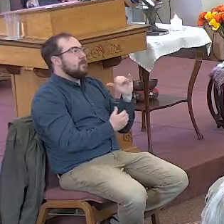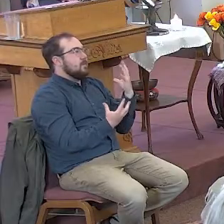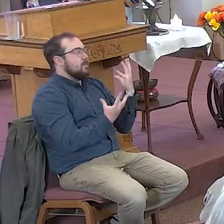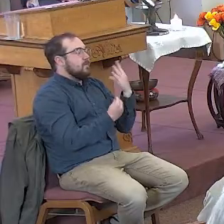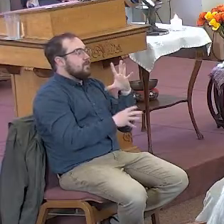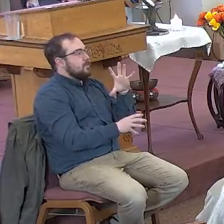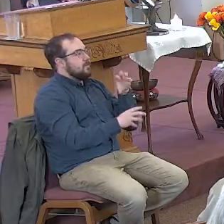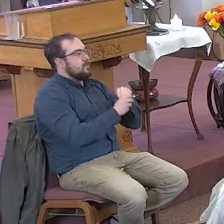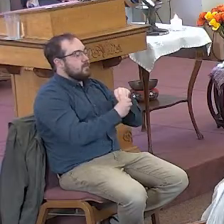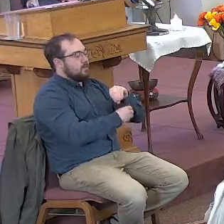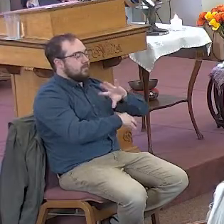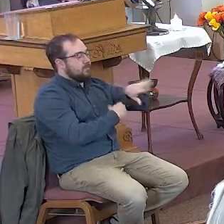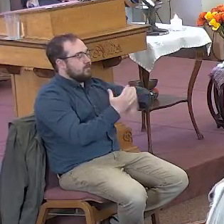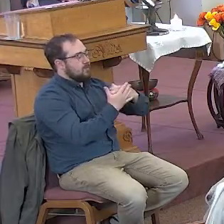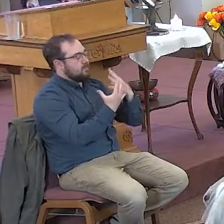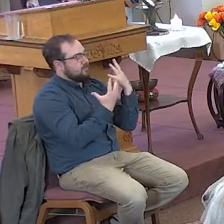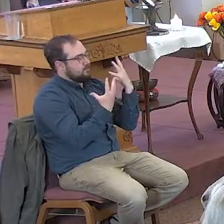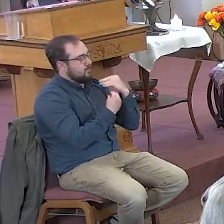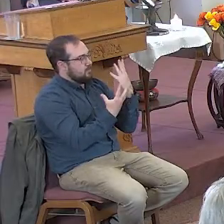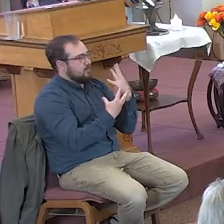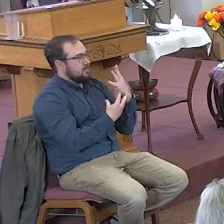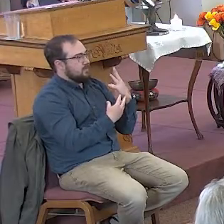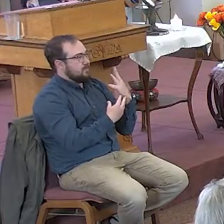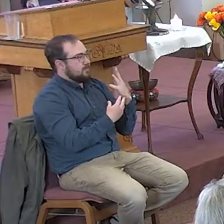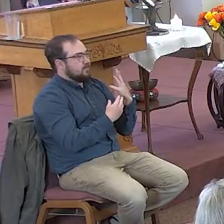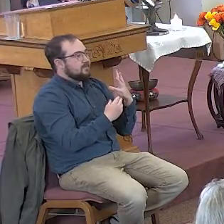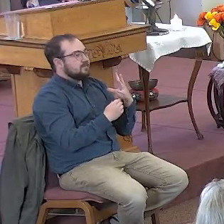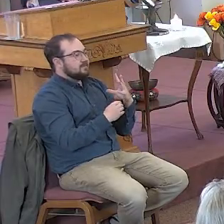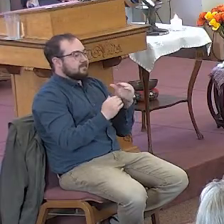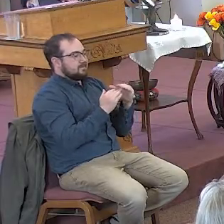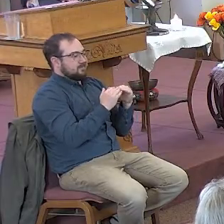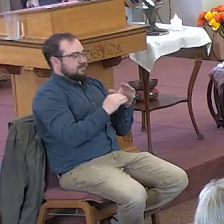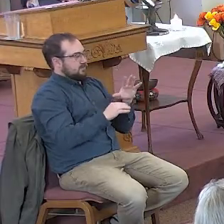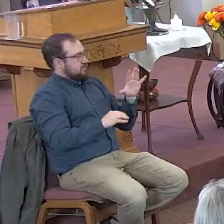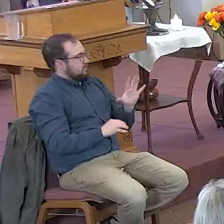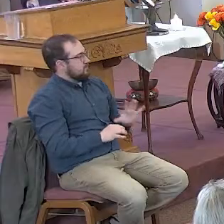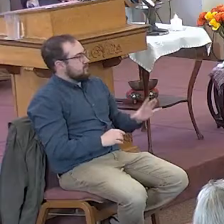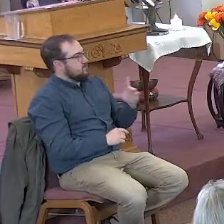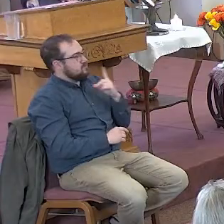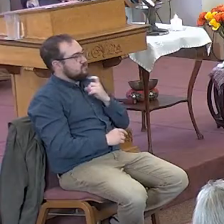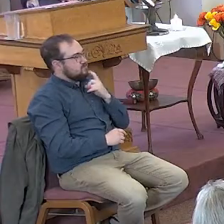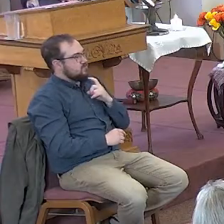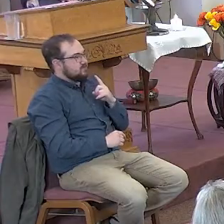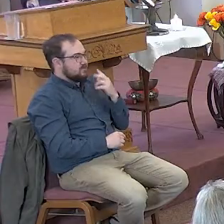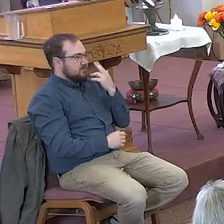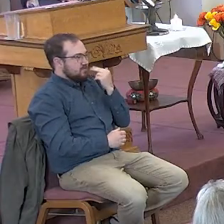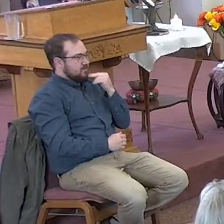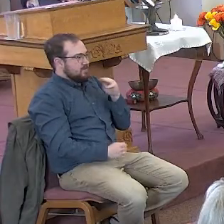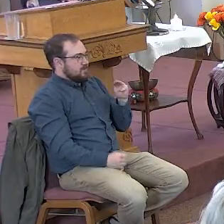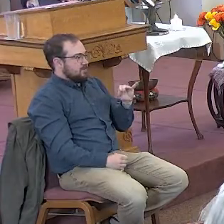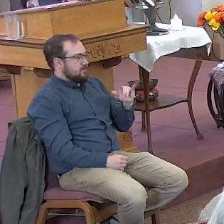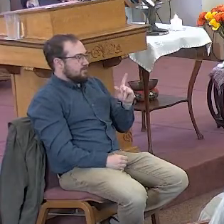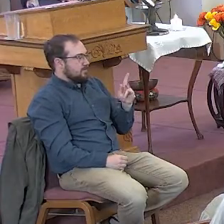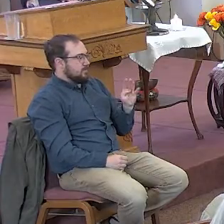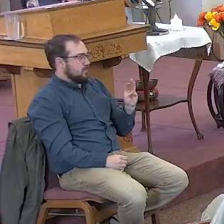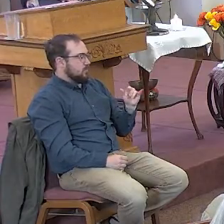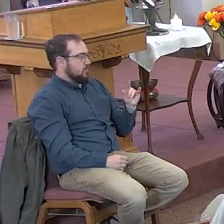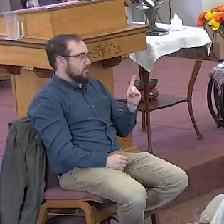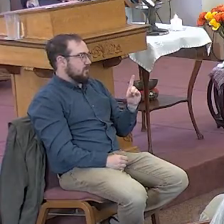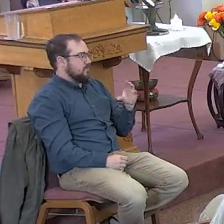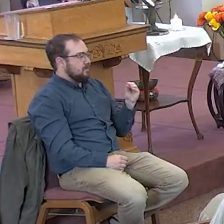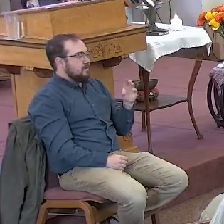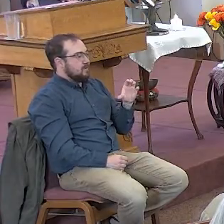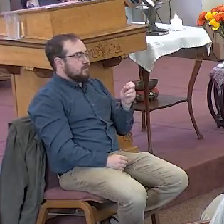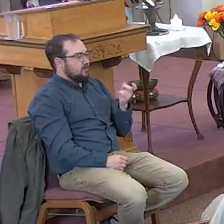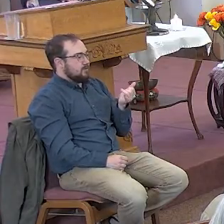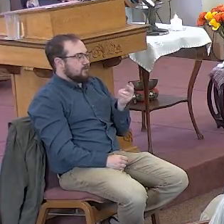part of all of this beauty? Even among the gorgeous roses and the funny-looking milkweed and the carnations, she